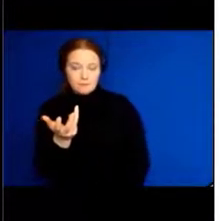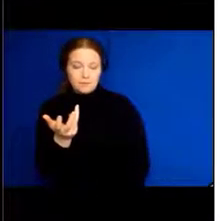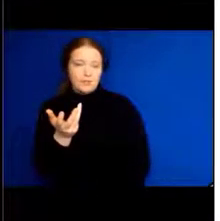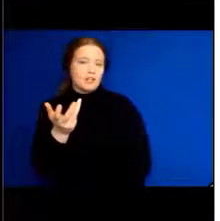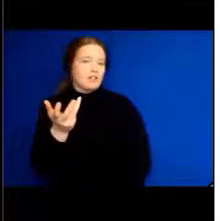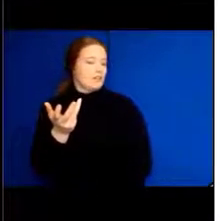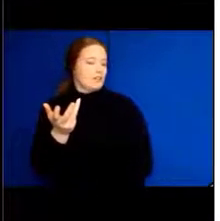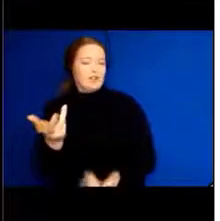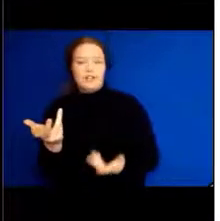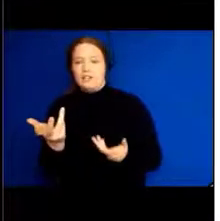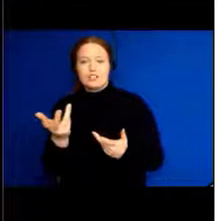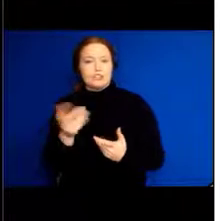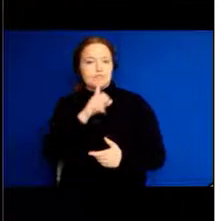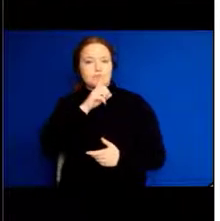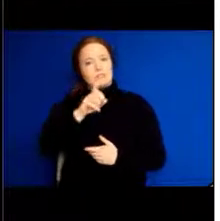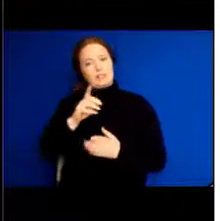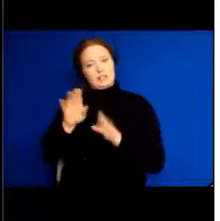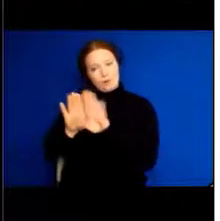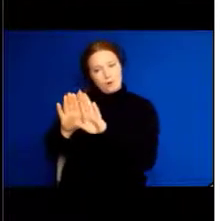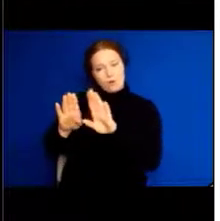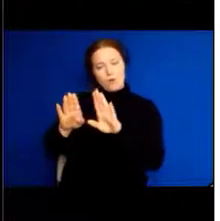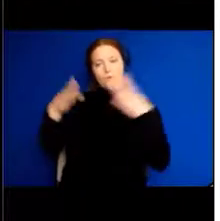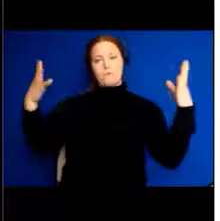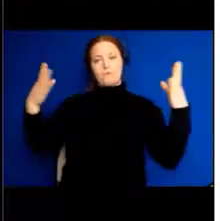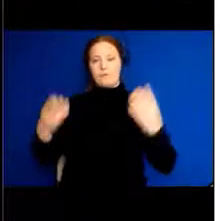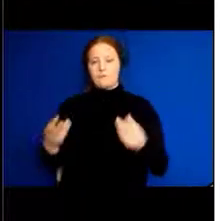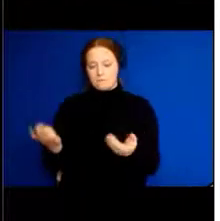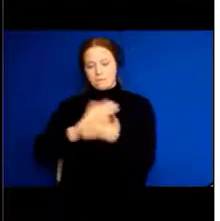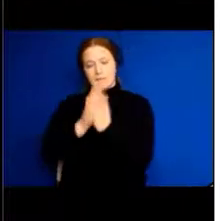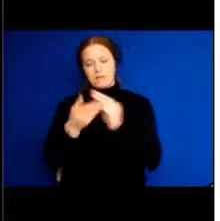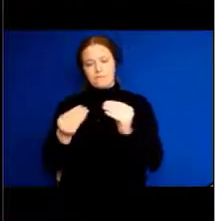ourselves, but the others around us.